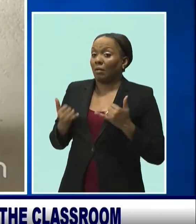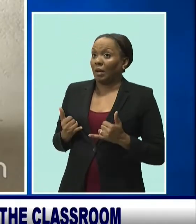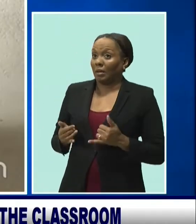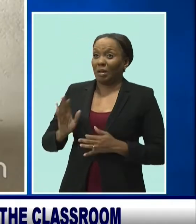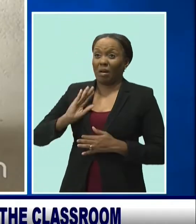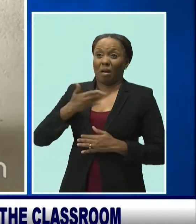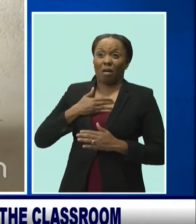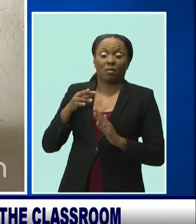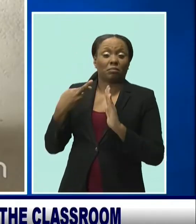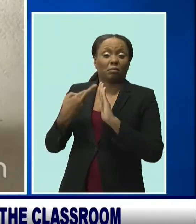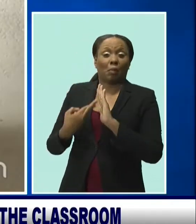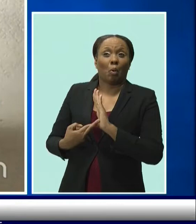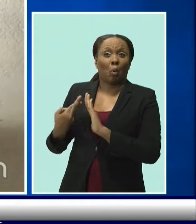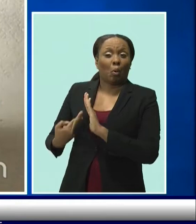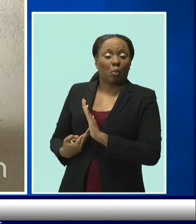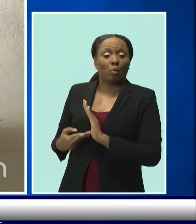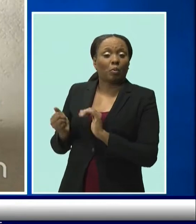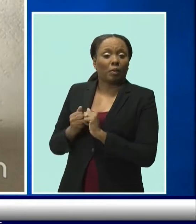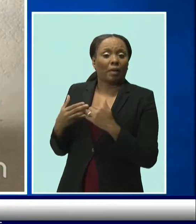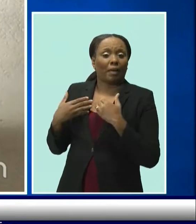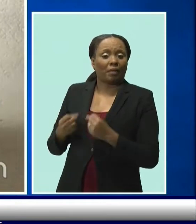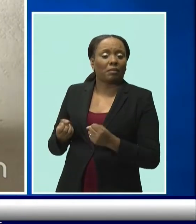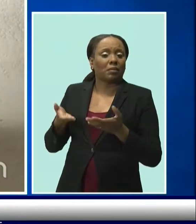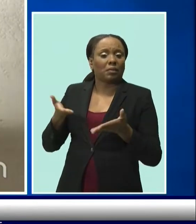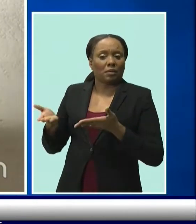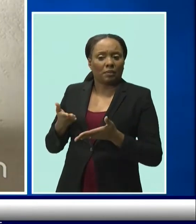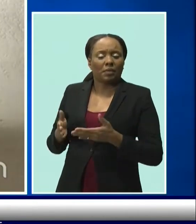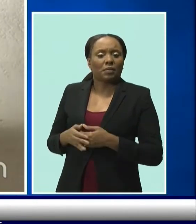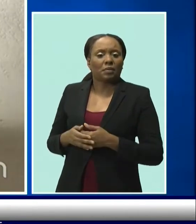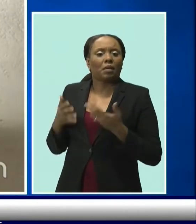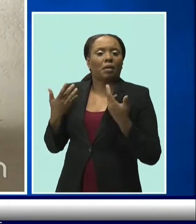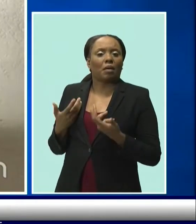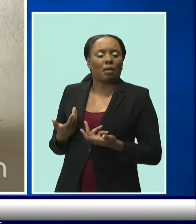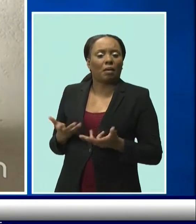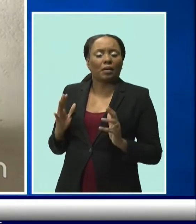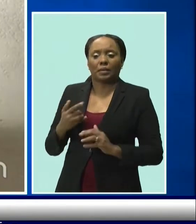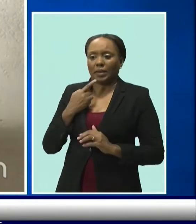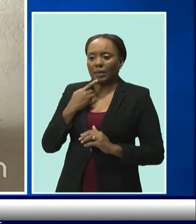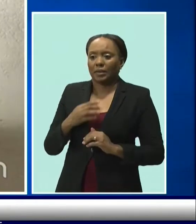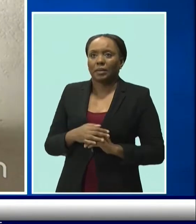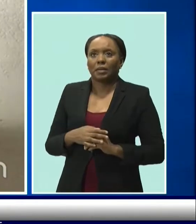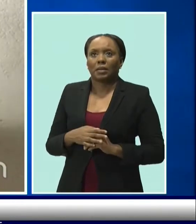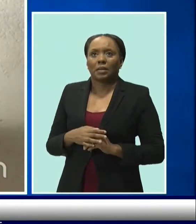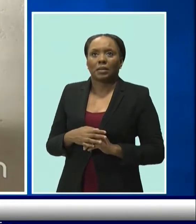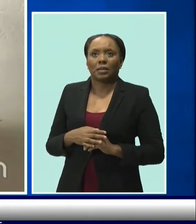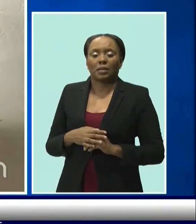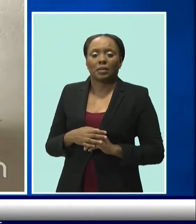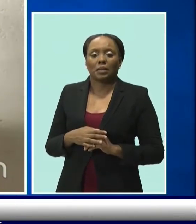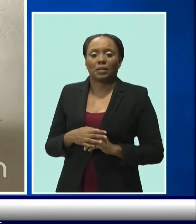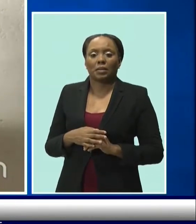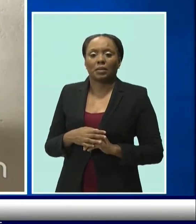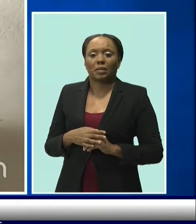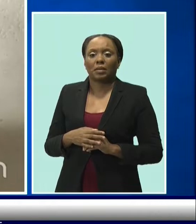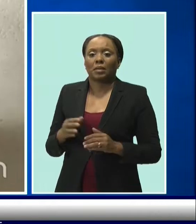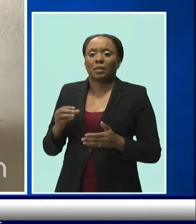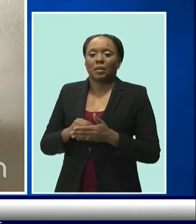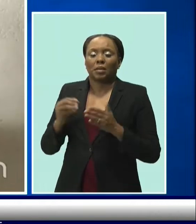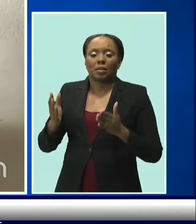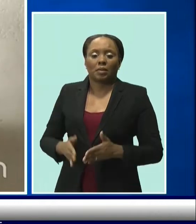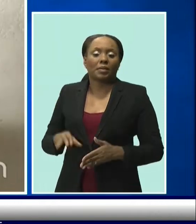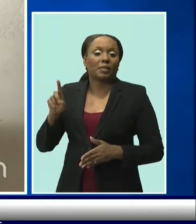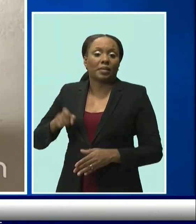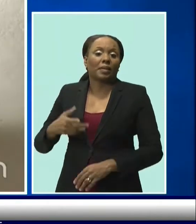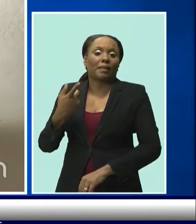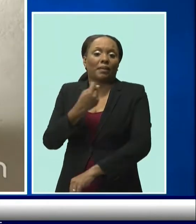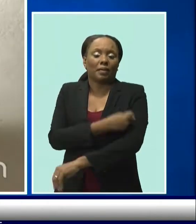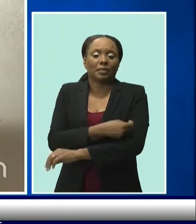under the Health Services Act already provide that students cannot enter school unless they are vaccinated. And there are a series